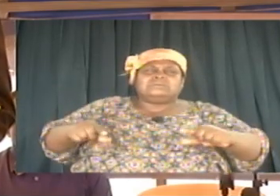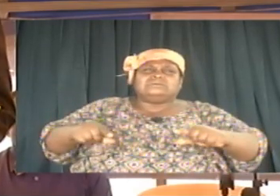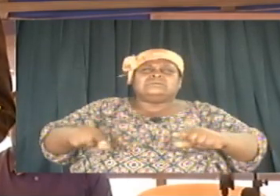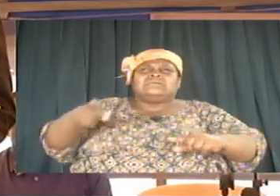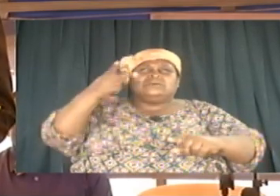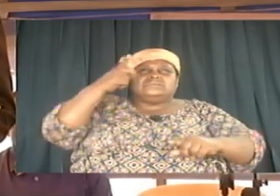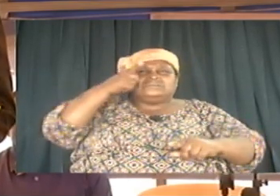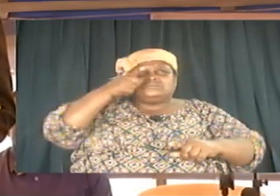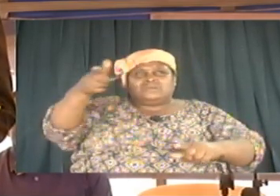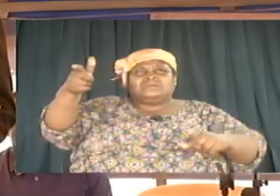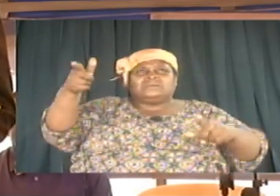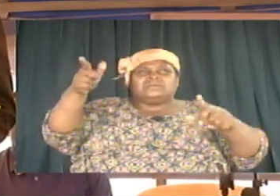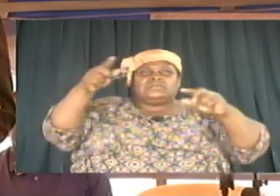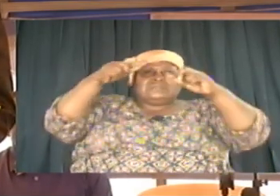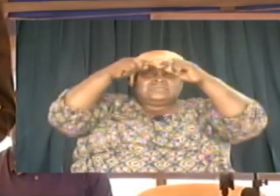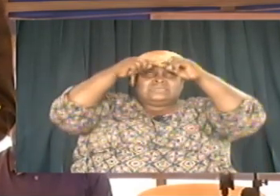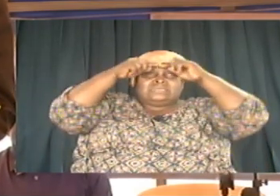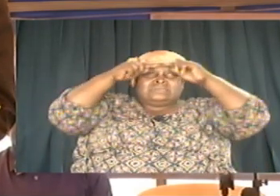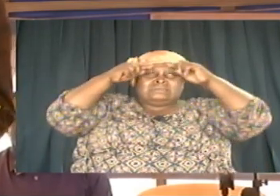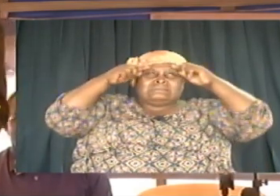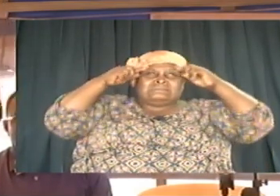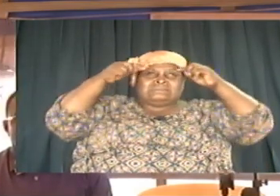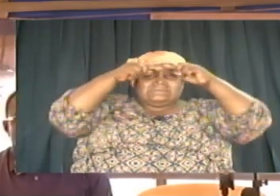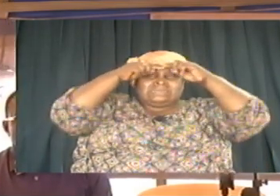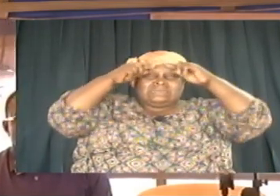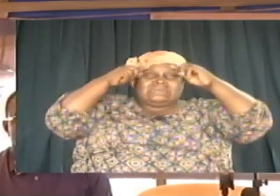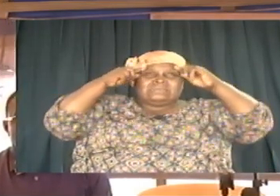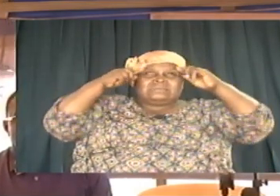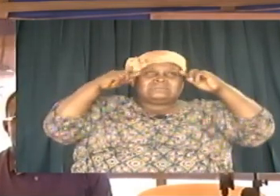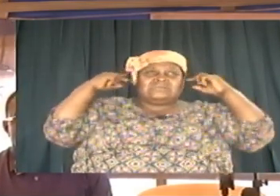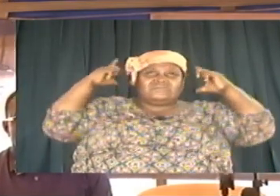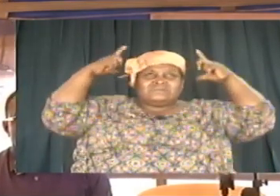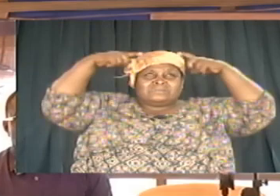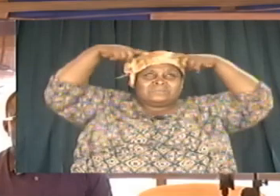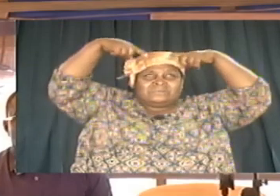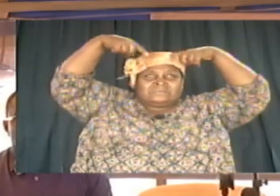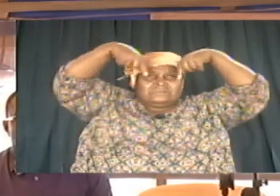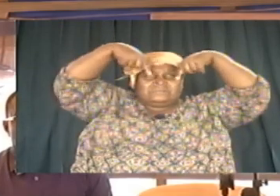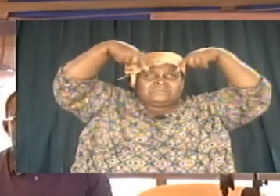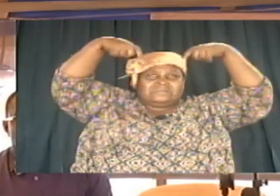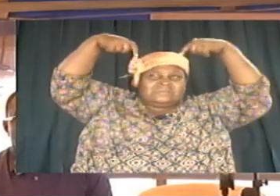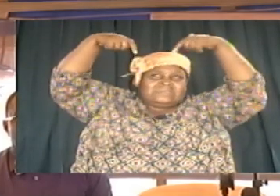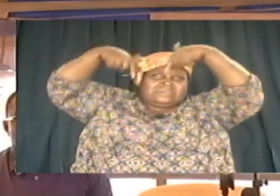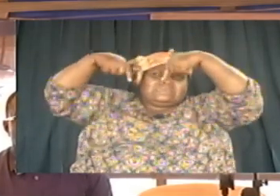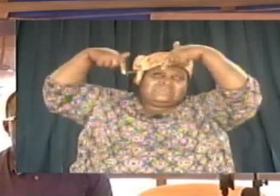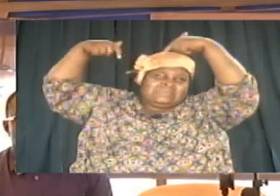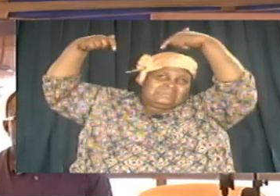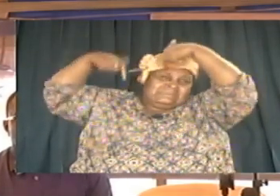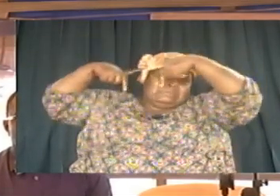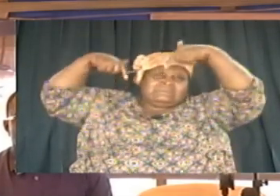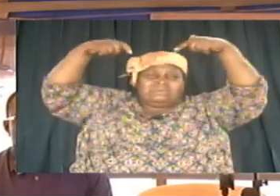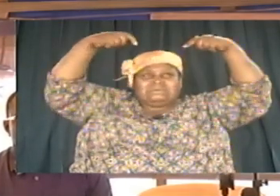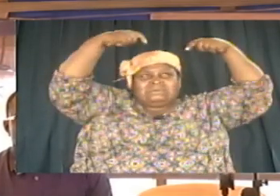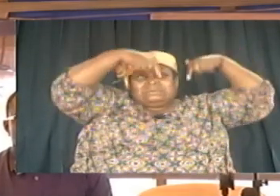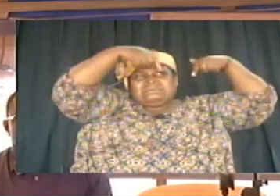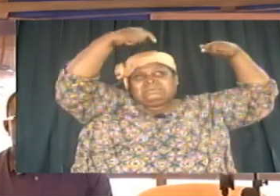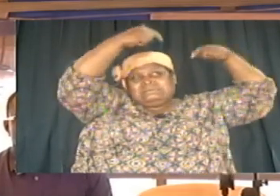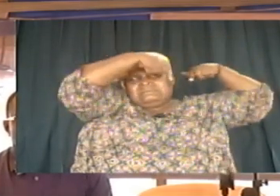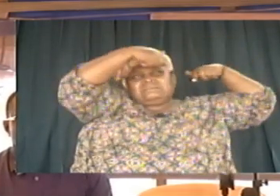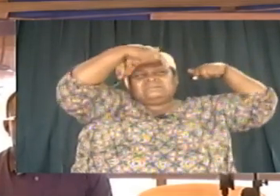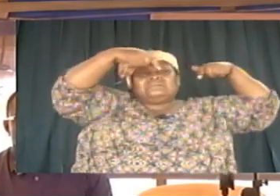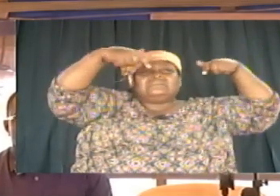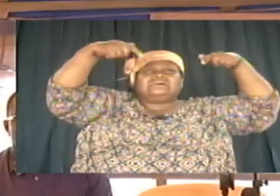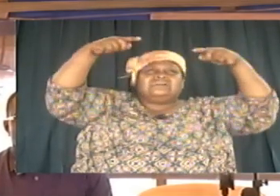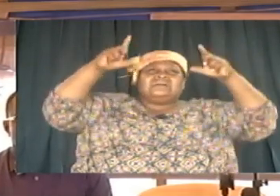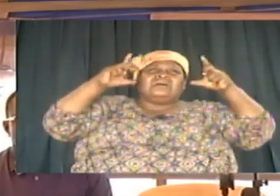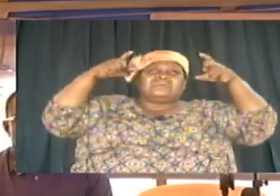is a crown, yes, because he's the King of Glory, but it's not a crown of gold. It is a crown of thorn.